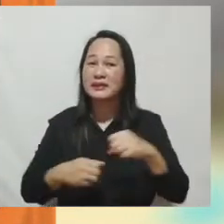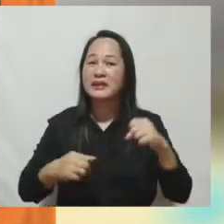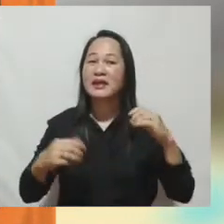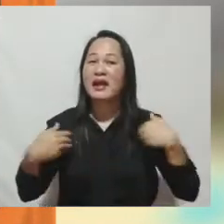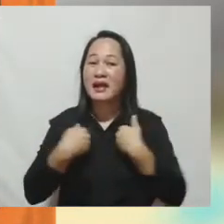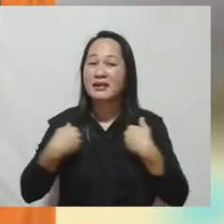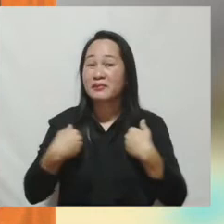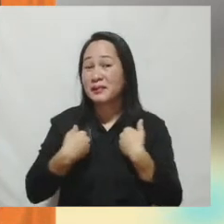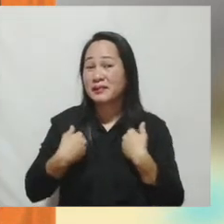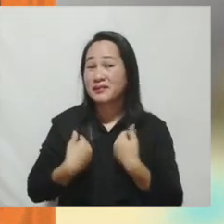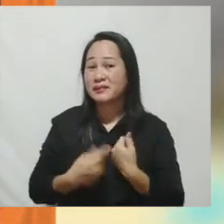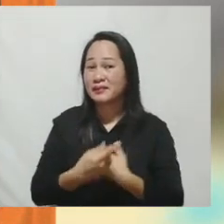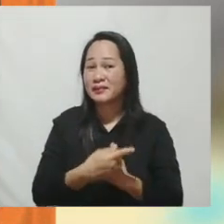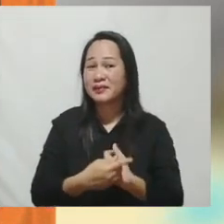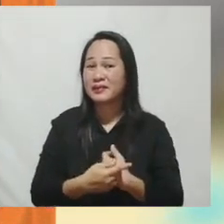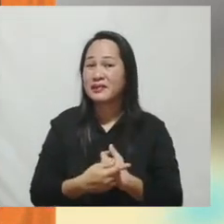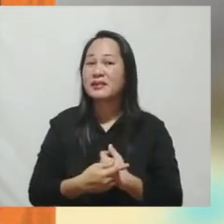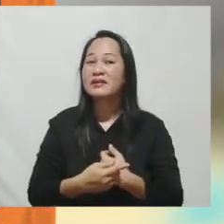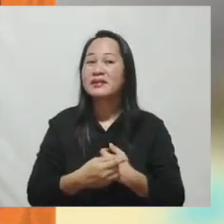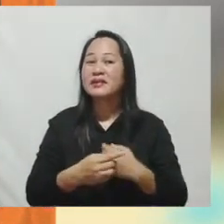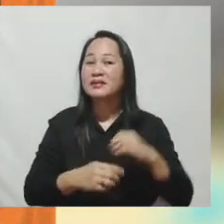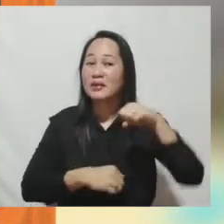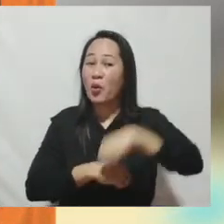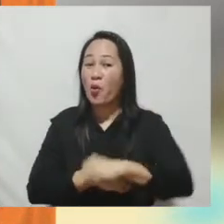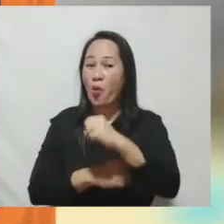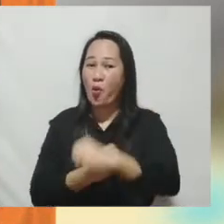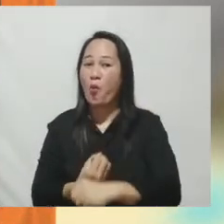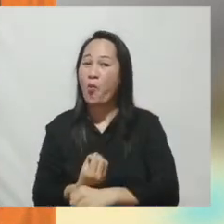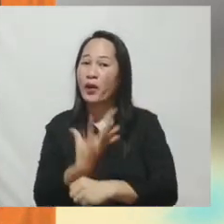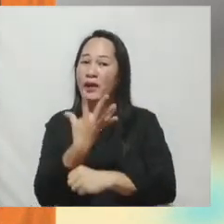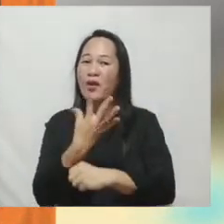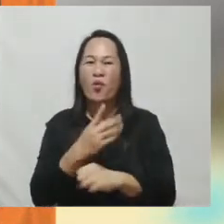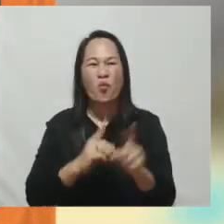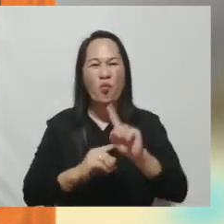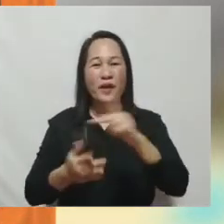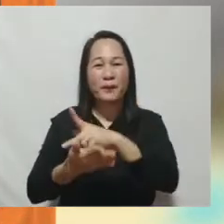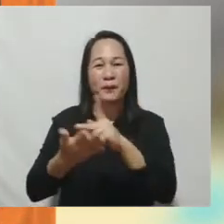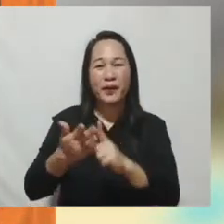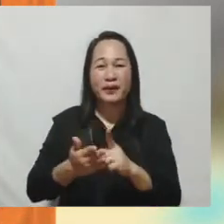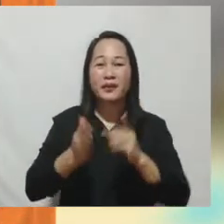It's a whale. What part of the whale's body is that?